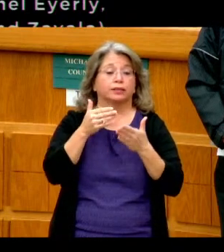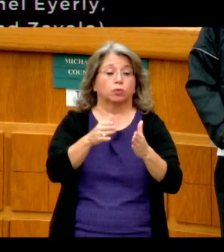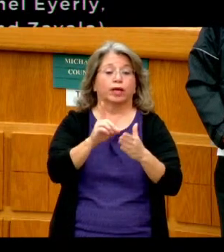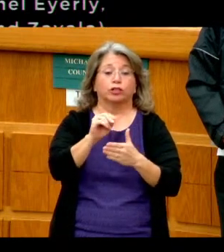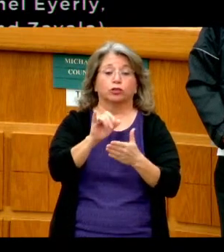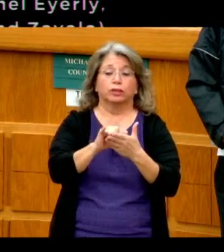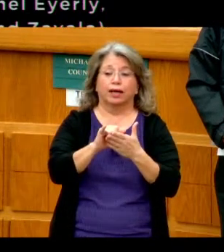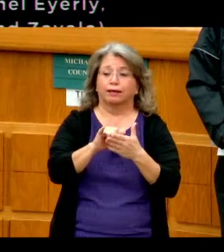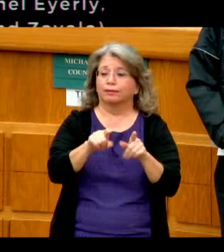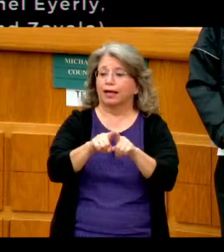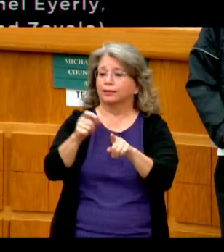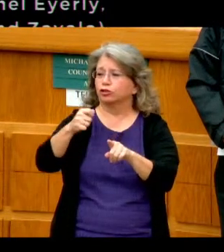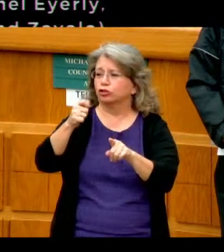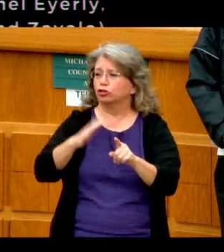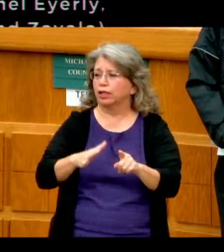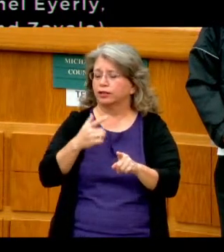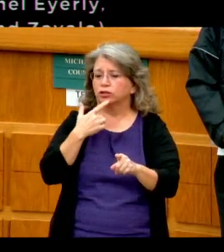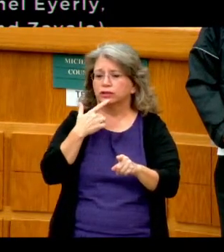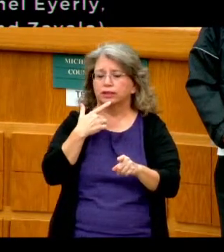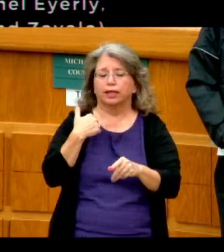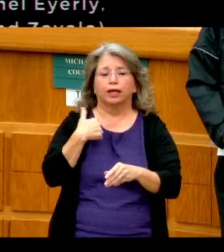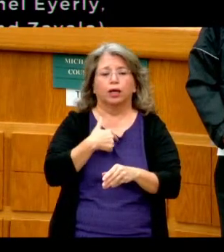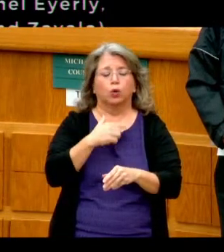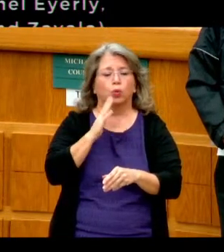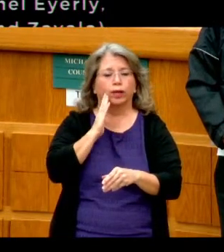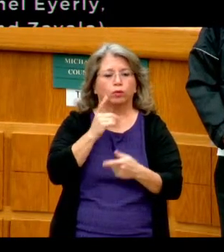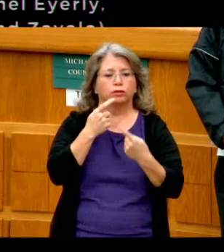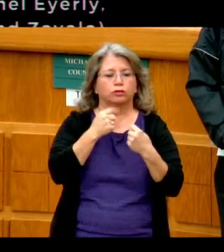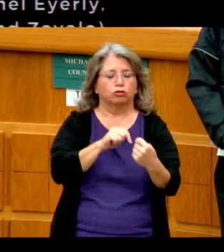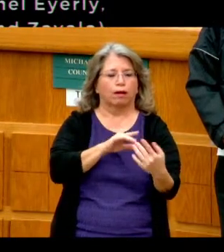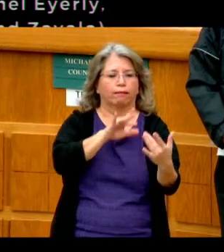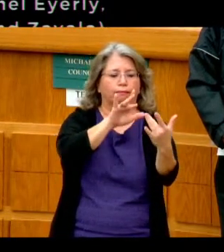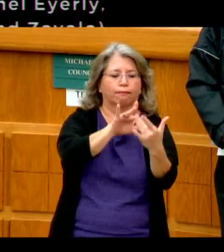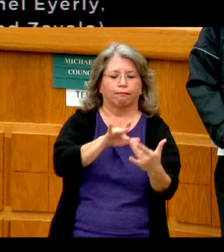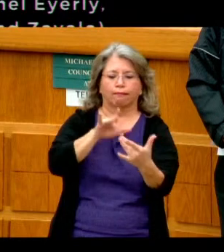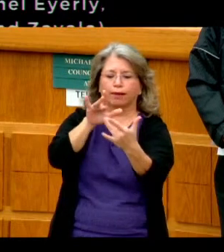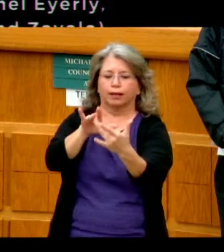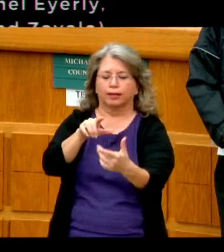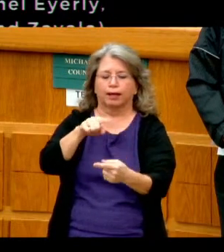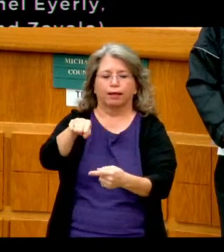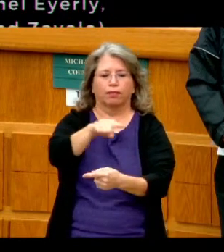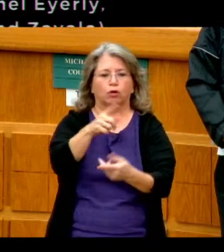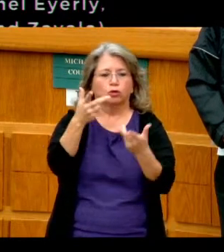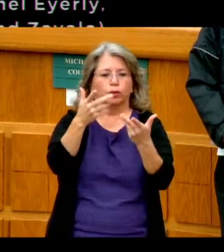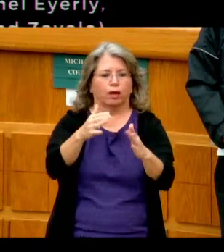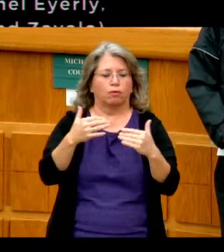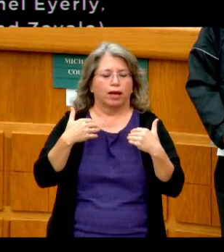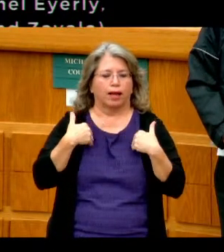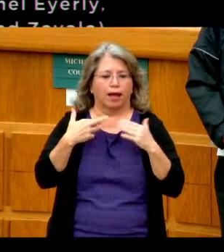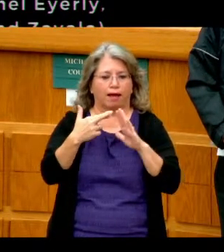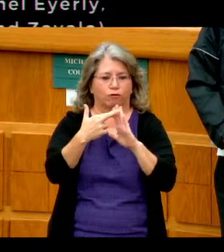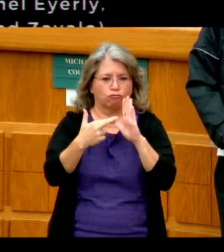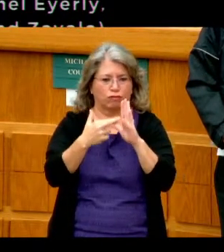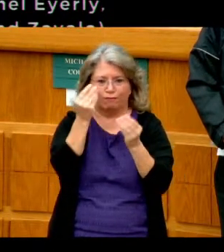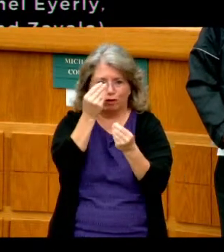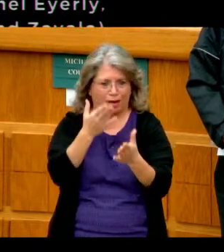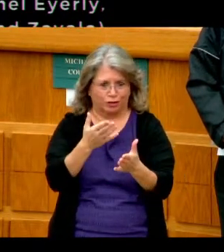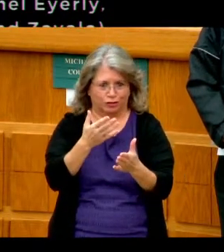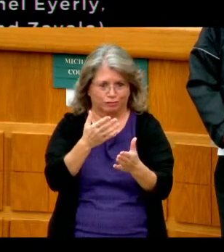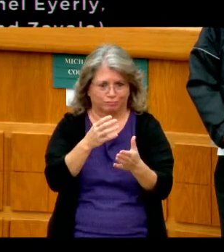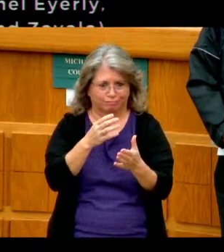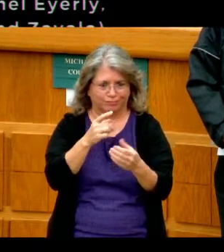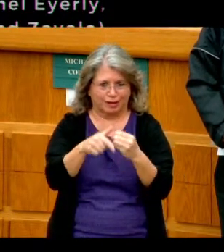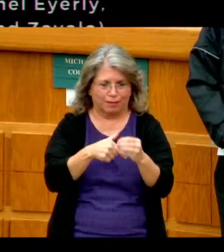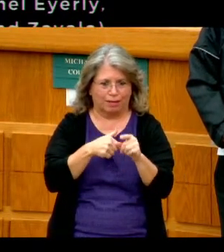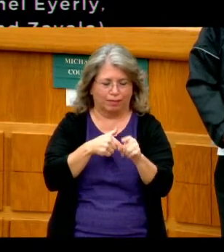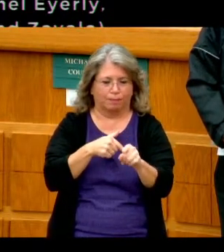was mentioned by Judge Canales, is to outreach to those that we've already have registration and information on. Our target is